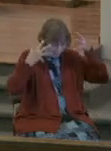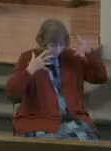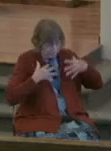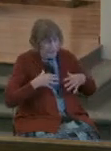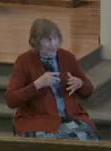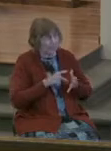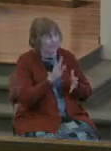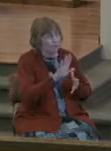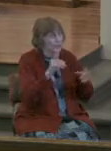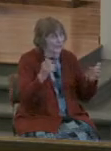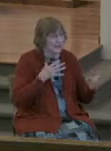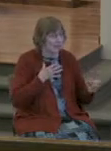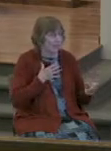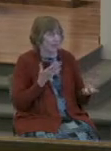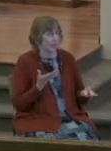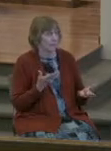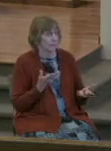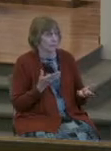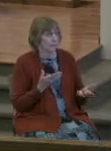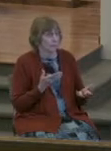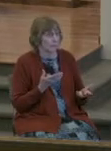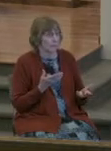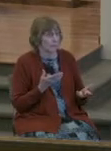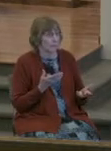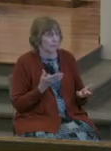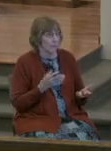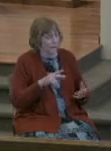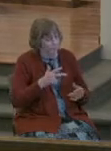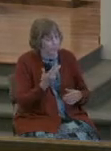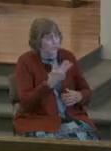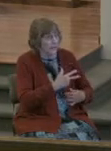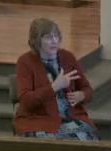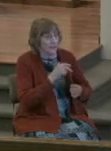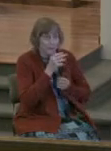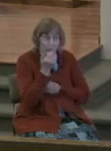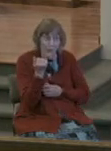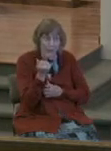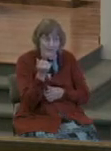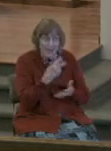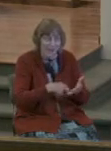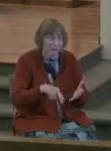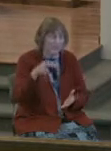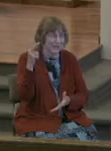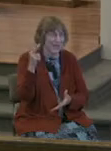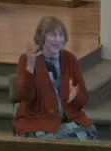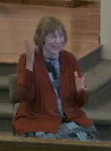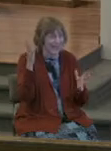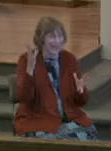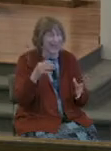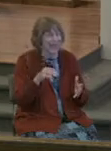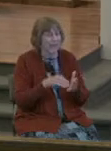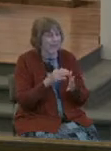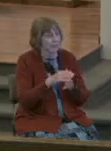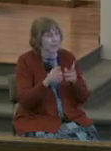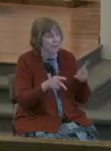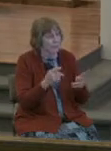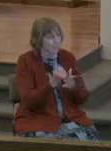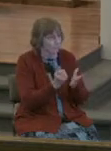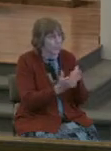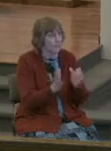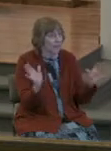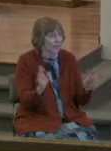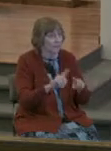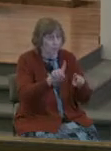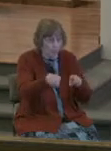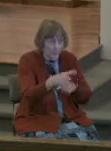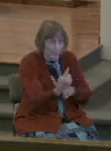your sins and mine. And then on the third day, let's not forget, He rose from the dead. Thousands of people were crucified, but